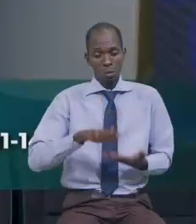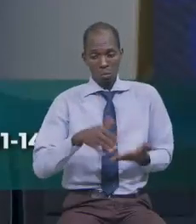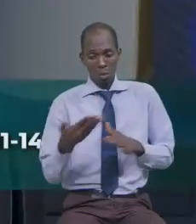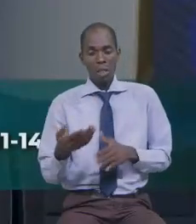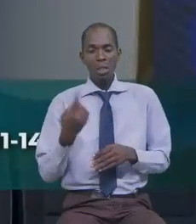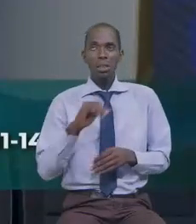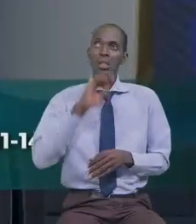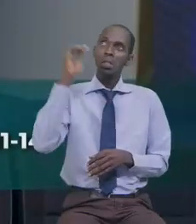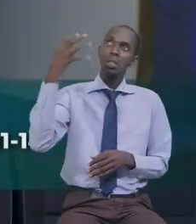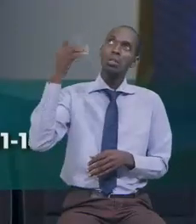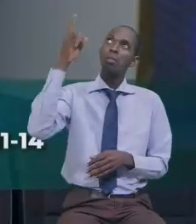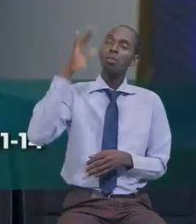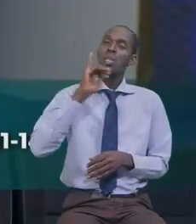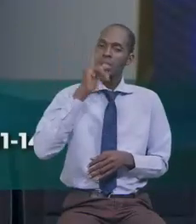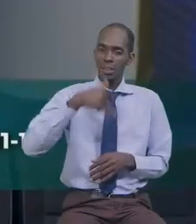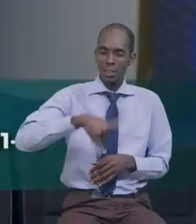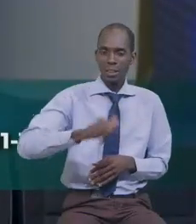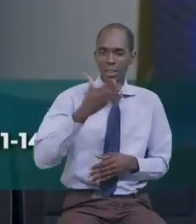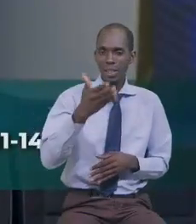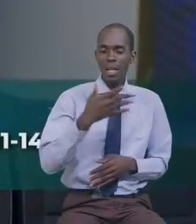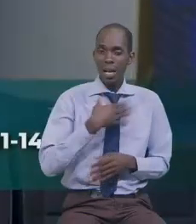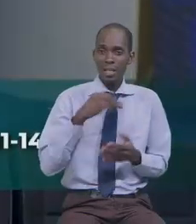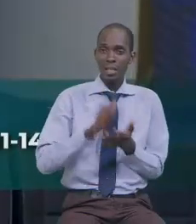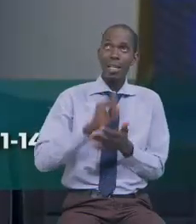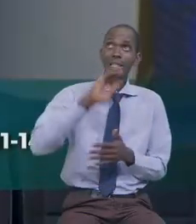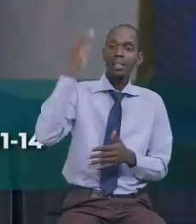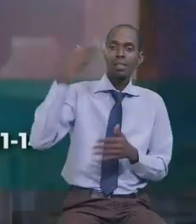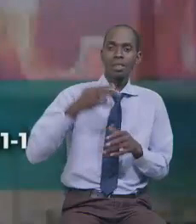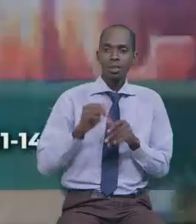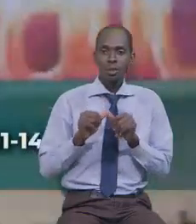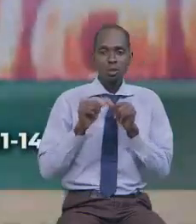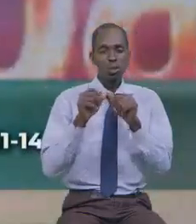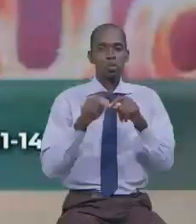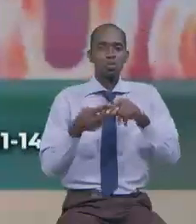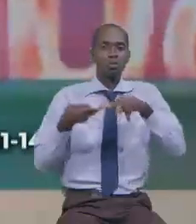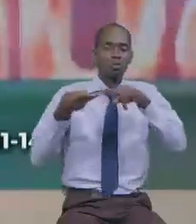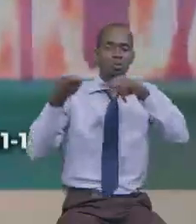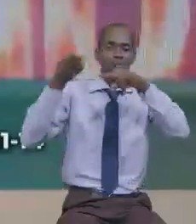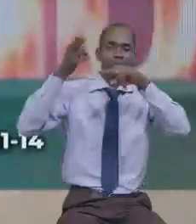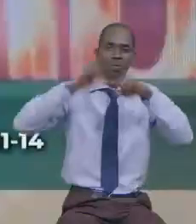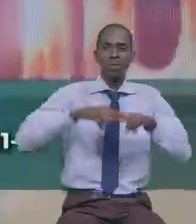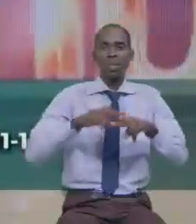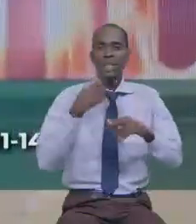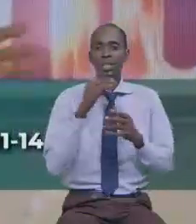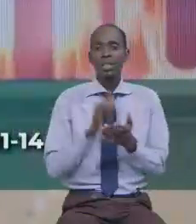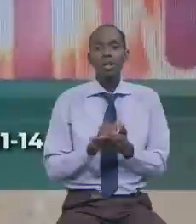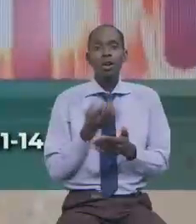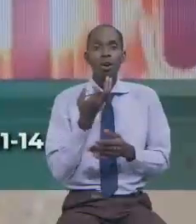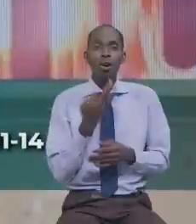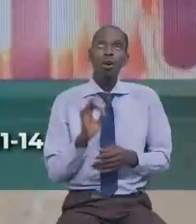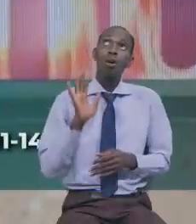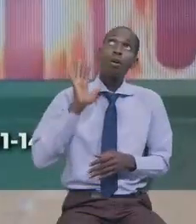the grace keeps on increasing, and the grace keeps on expanding. And it says, of his fullness, have we